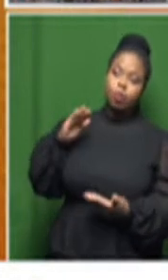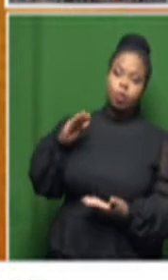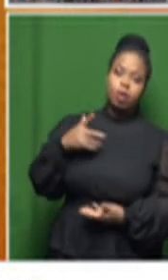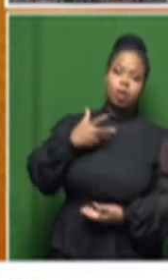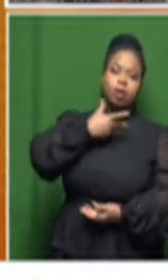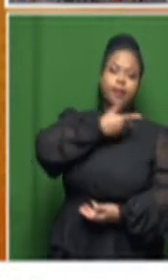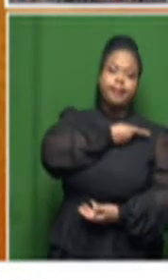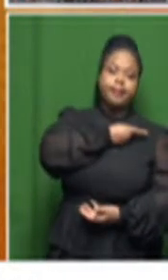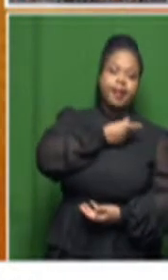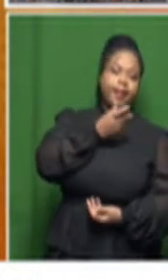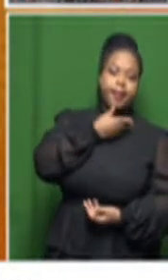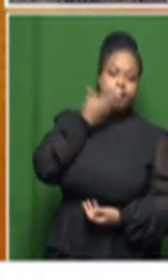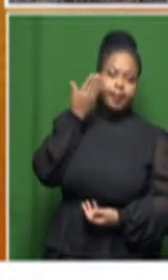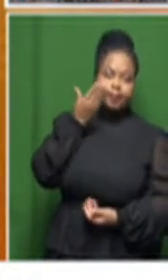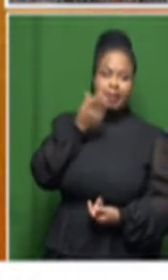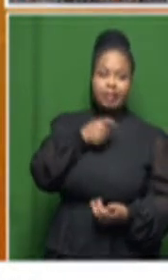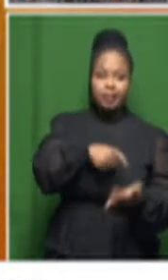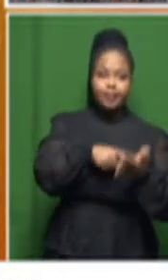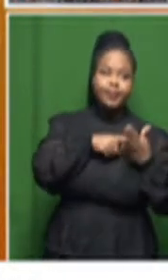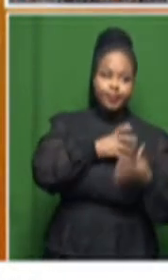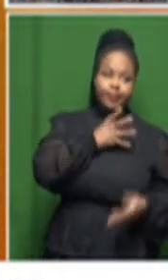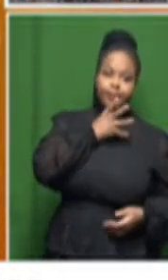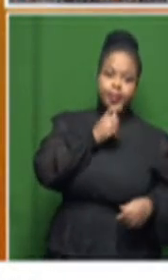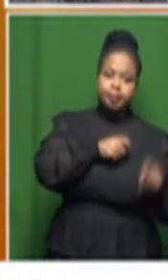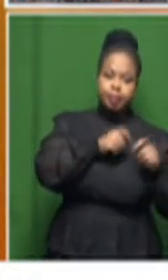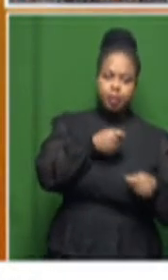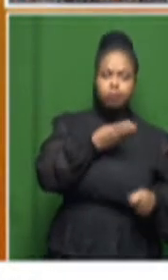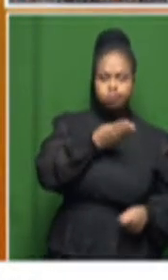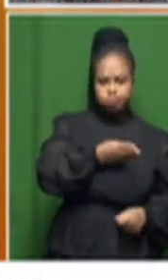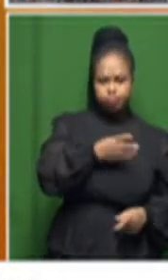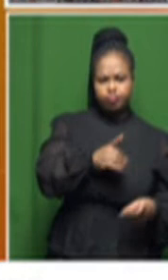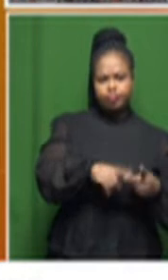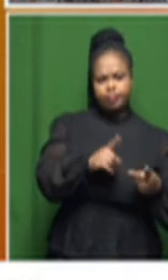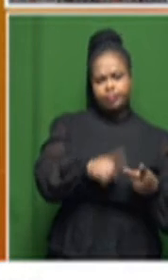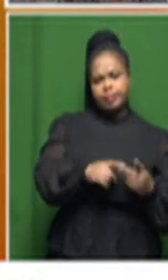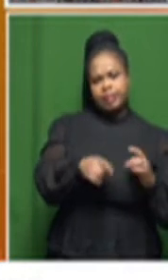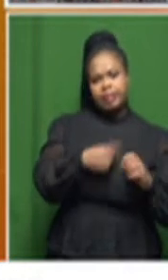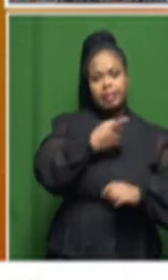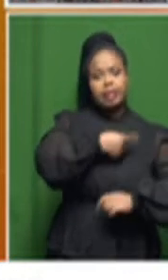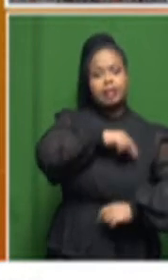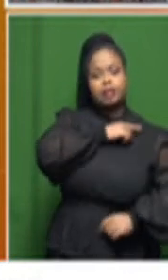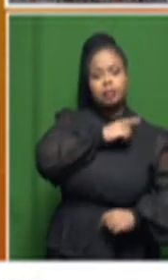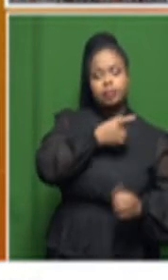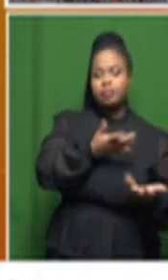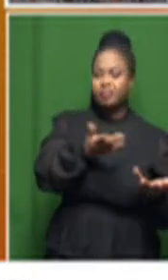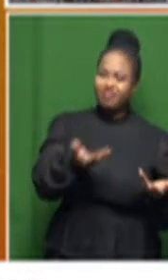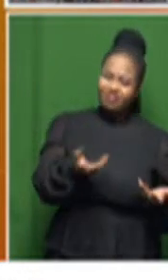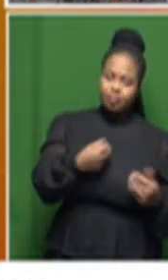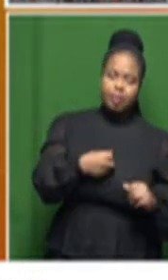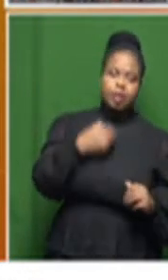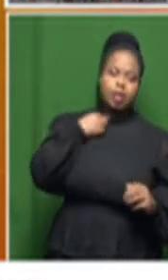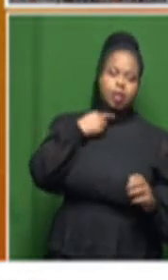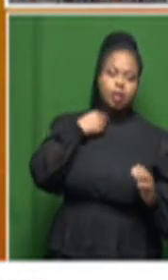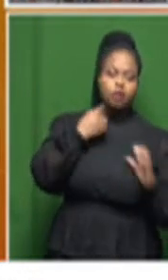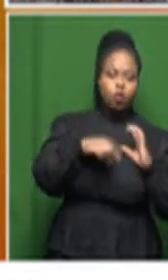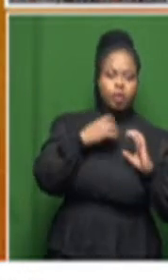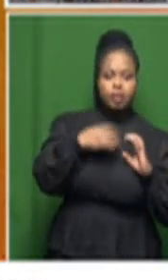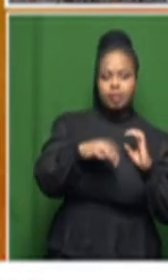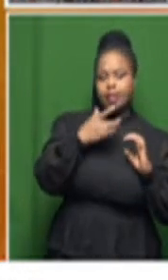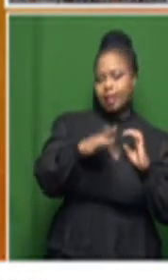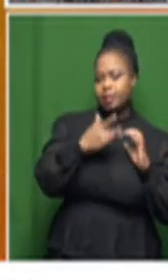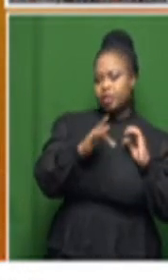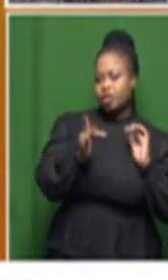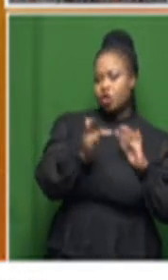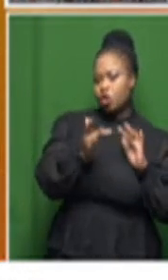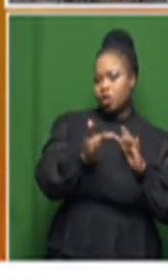demand, and also looking at our capacity, issues of internet connectivity, tools available so that all the